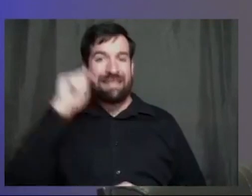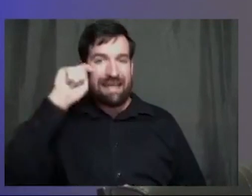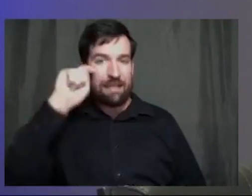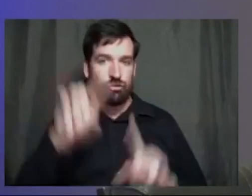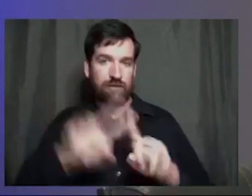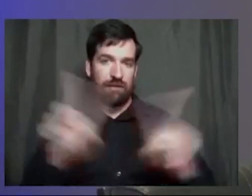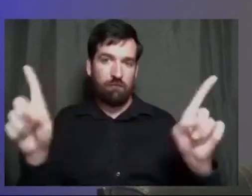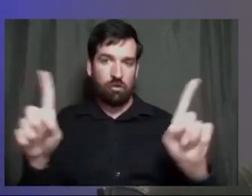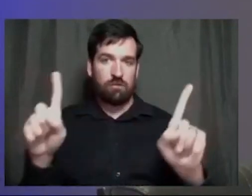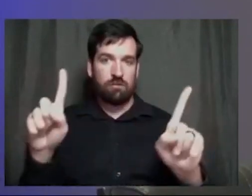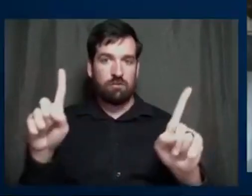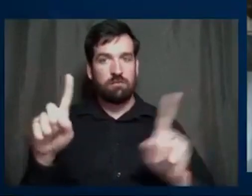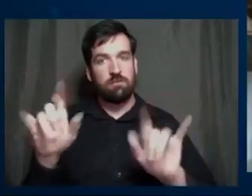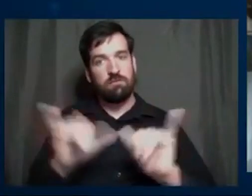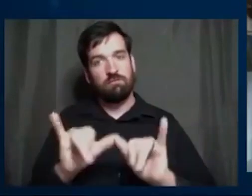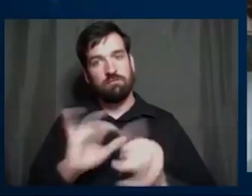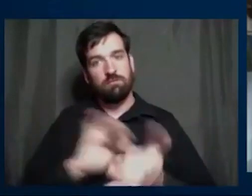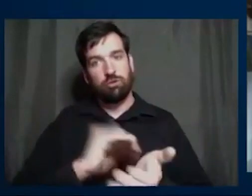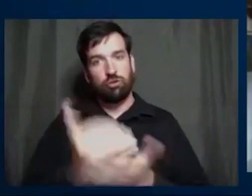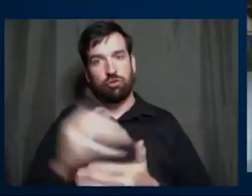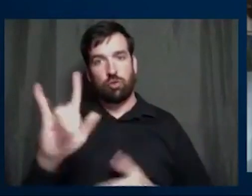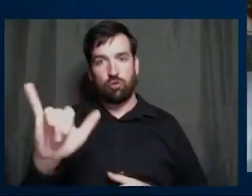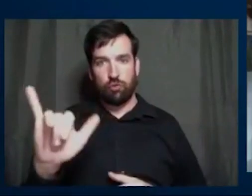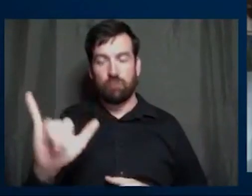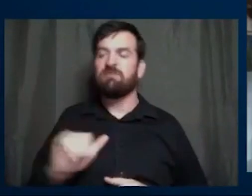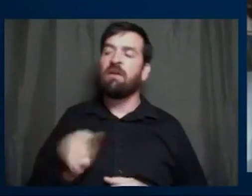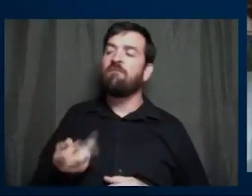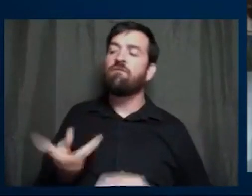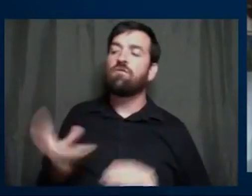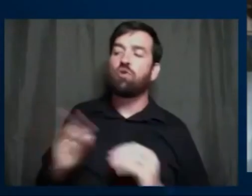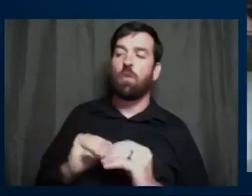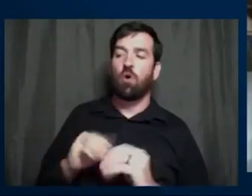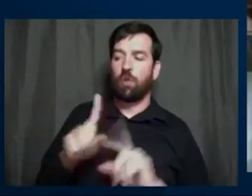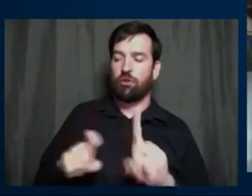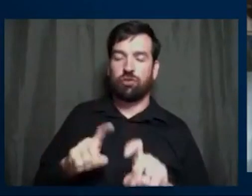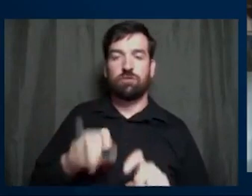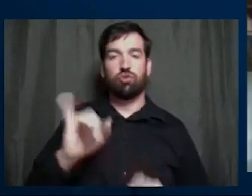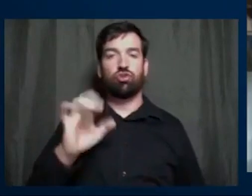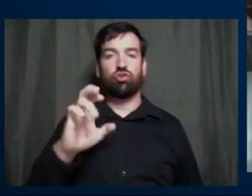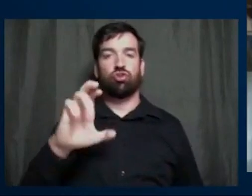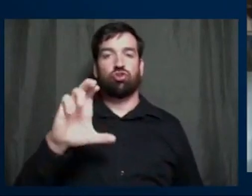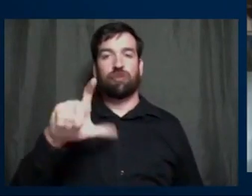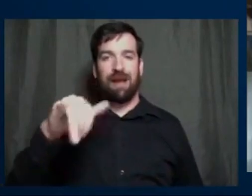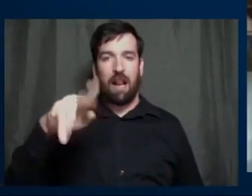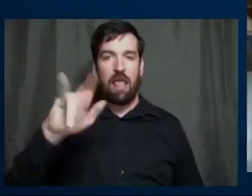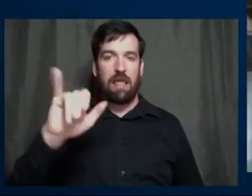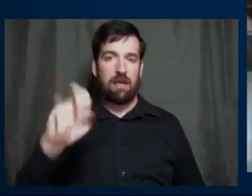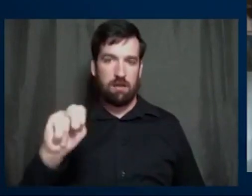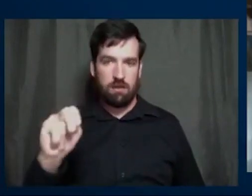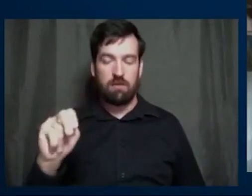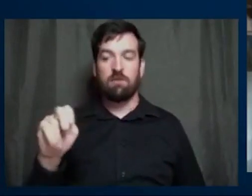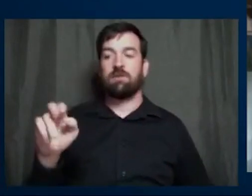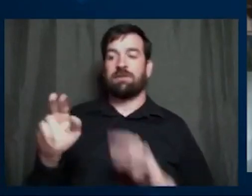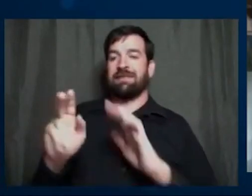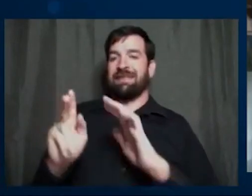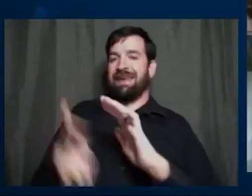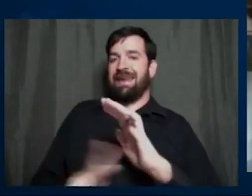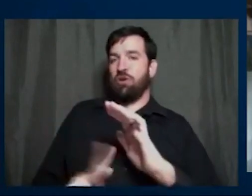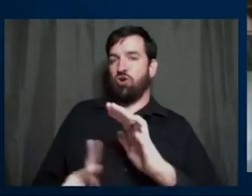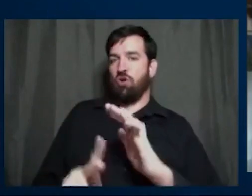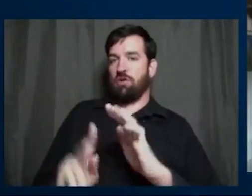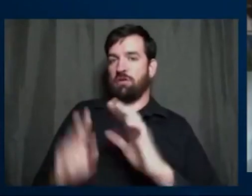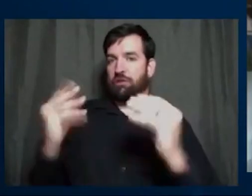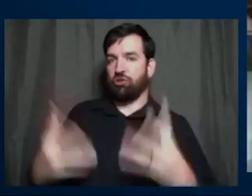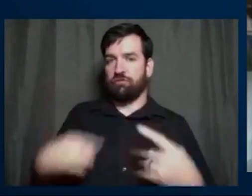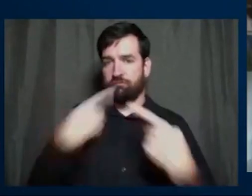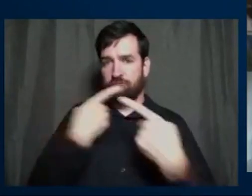later. I'm going to try to squeeze in a few more questions. Jacqueline wants to know, she says, my daughter's kindergarten teacher told parents that kids were leaving